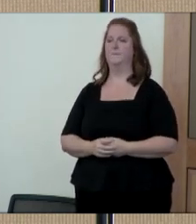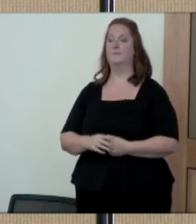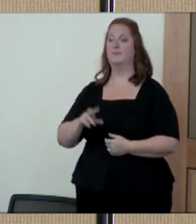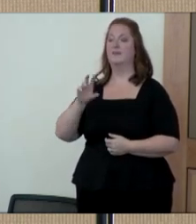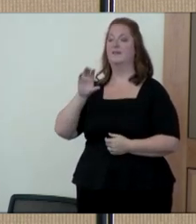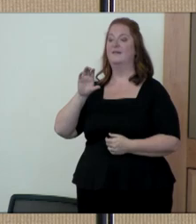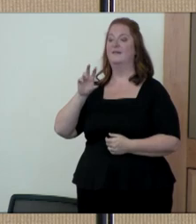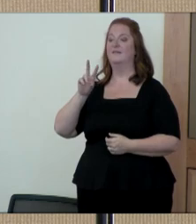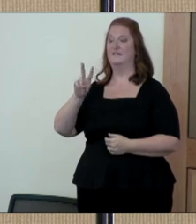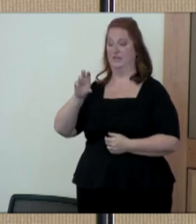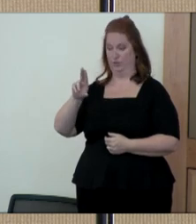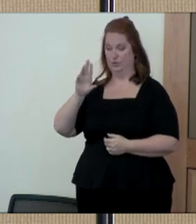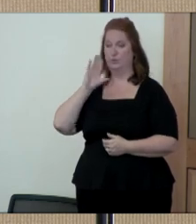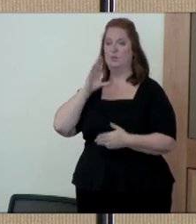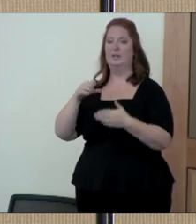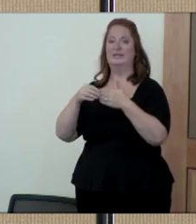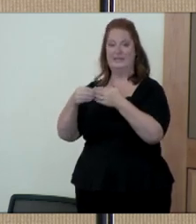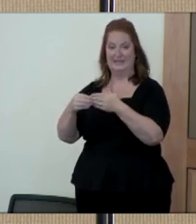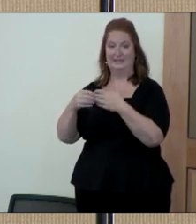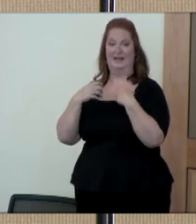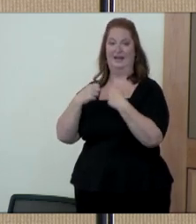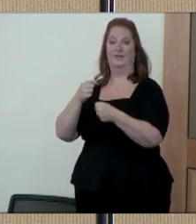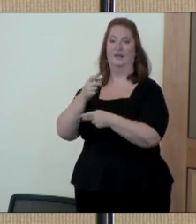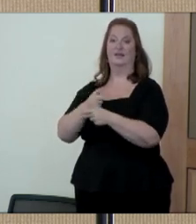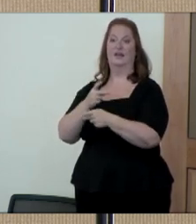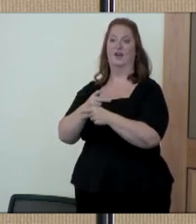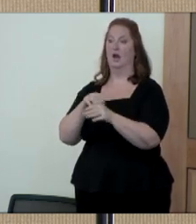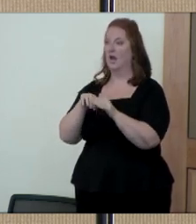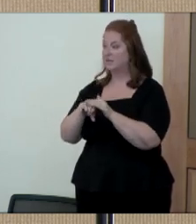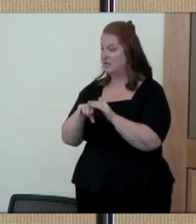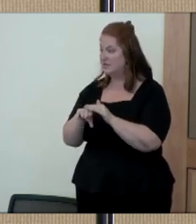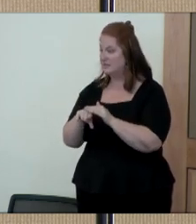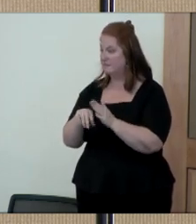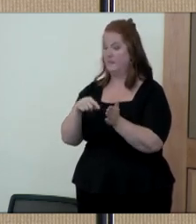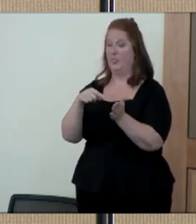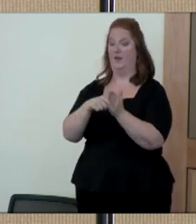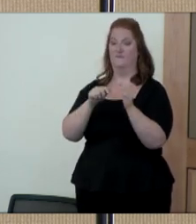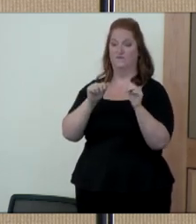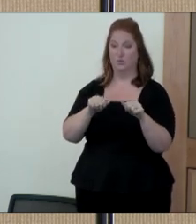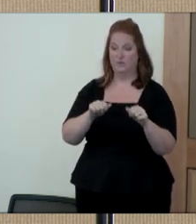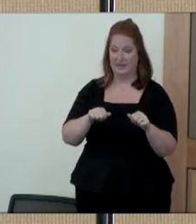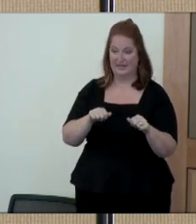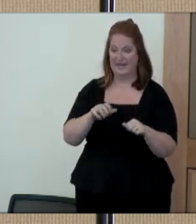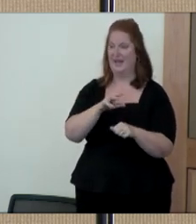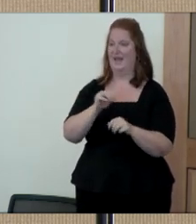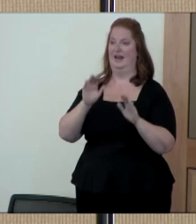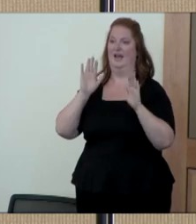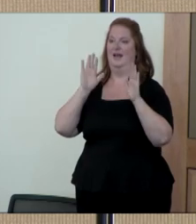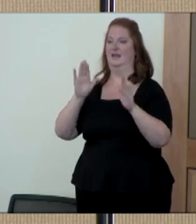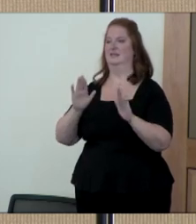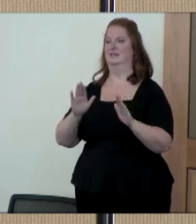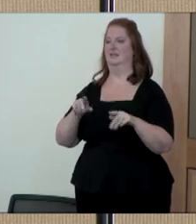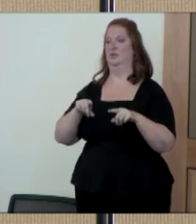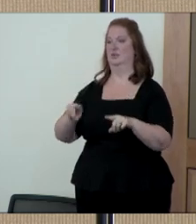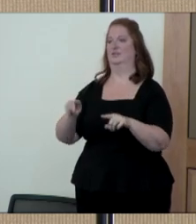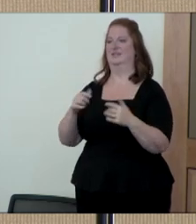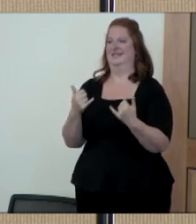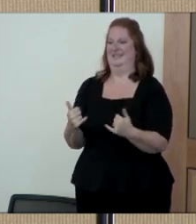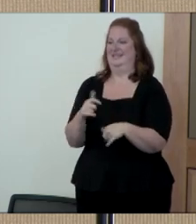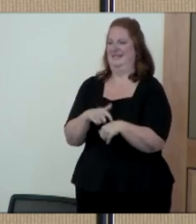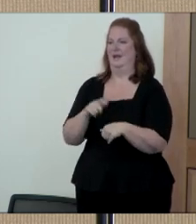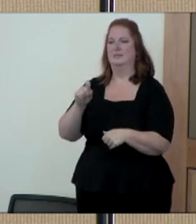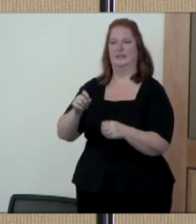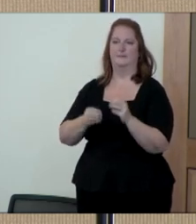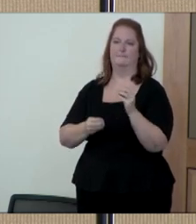lead in healthcare access, affordability, and excellence at a time when it's needed the most.